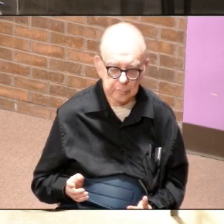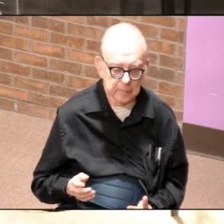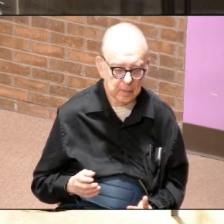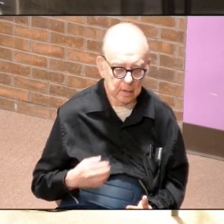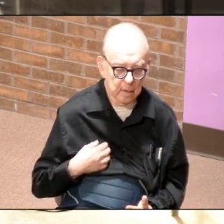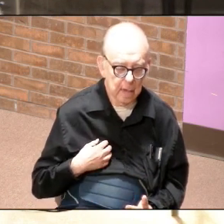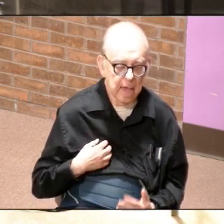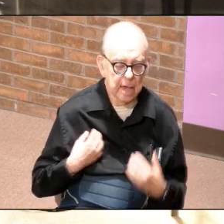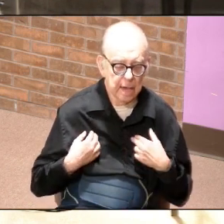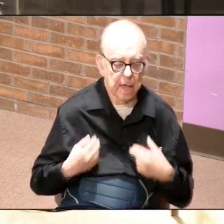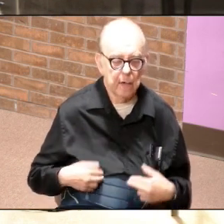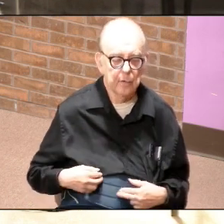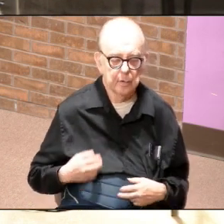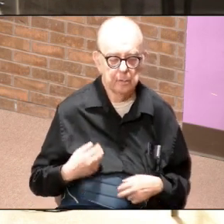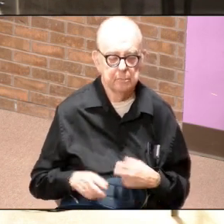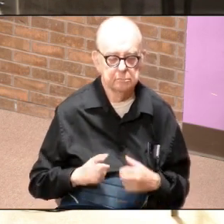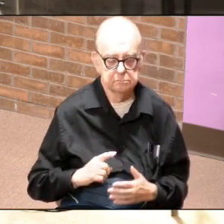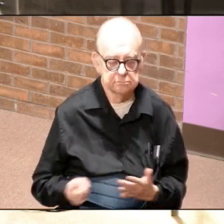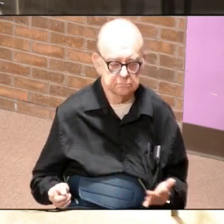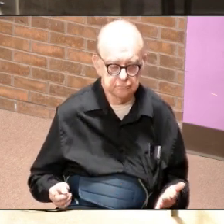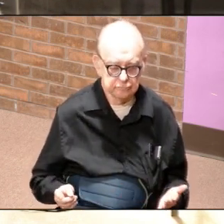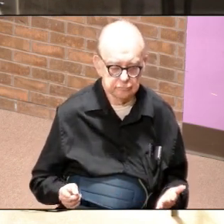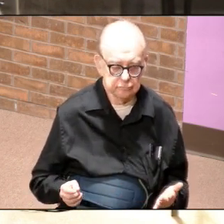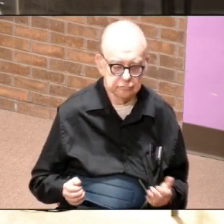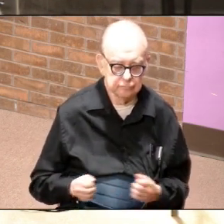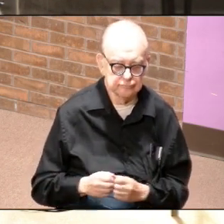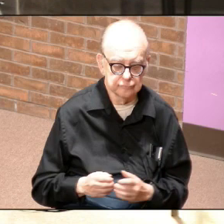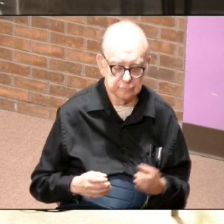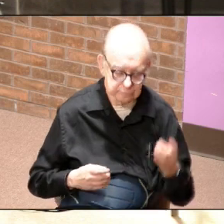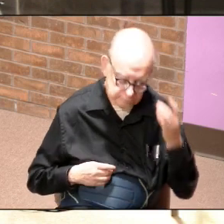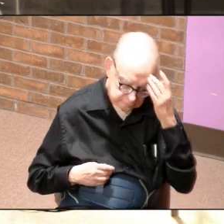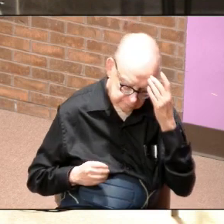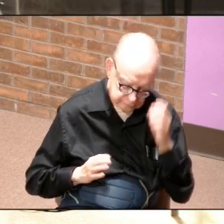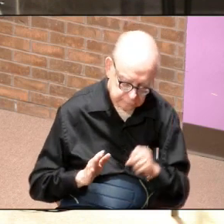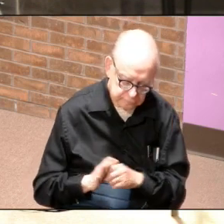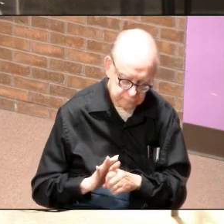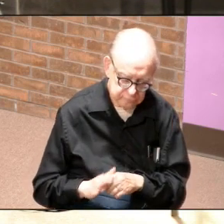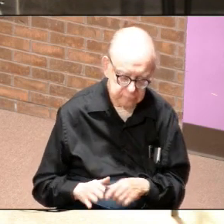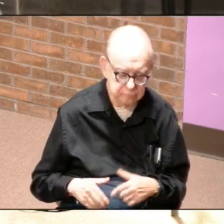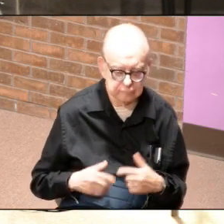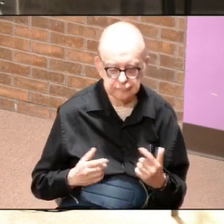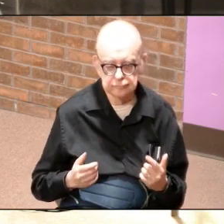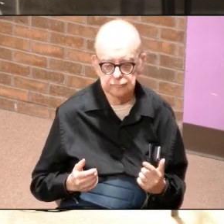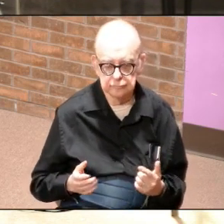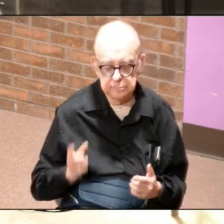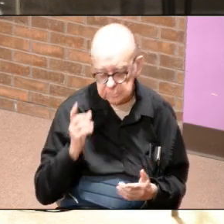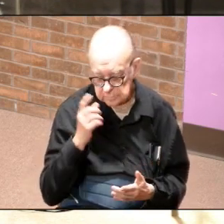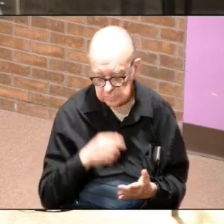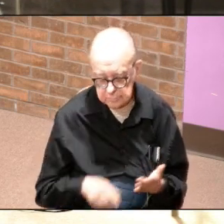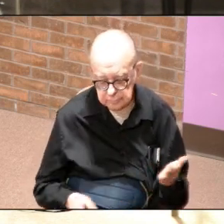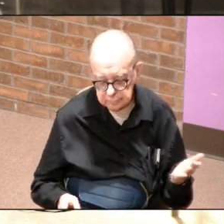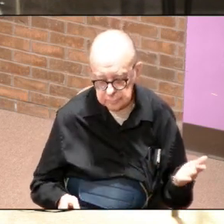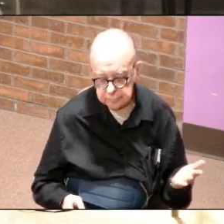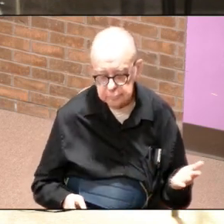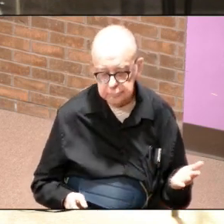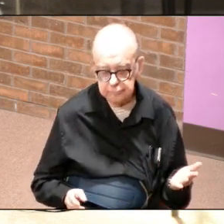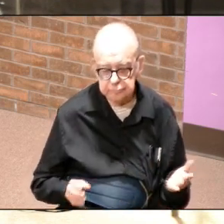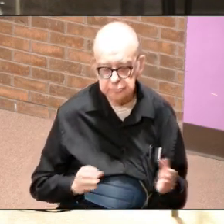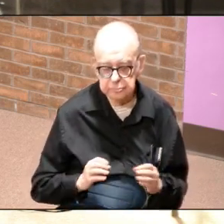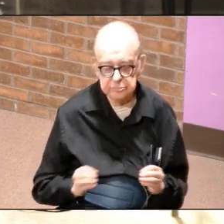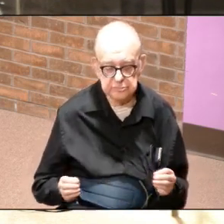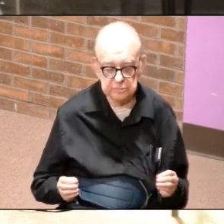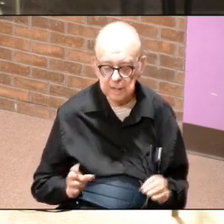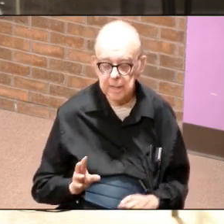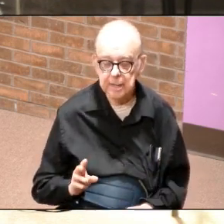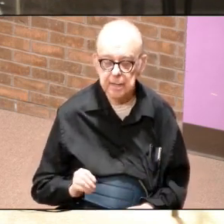arthritis, for those that struggle with a disease their whole life, guess what? Not in